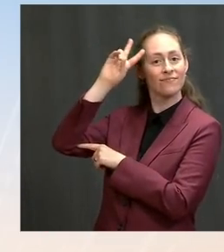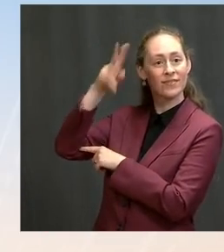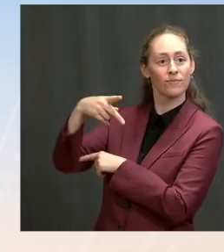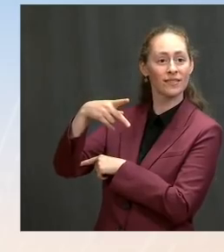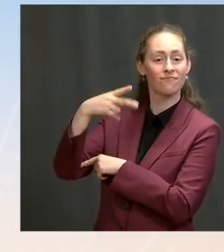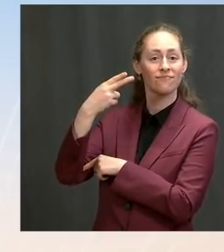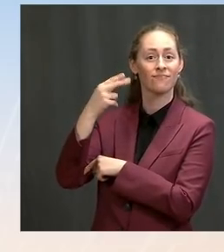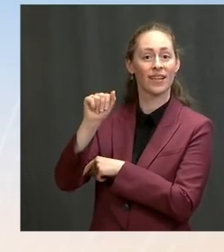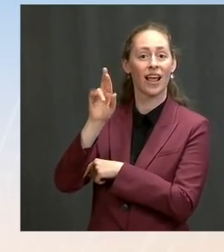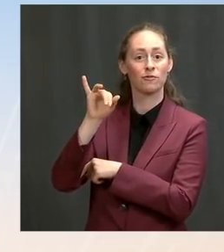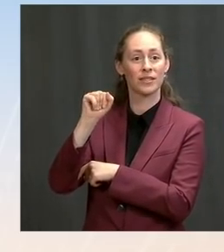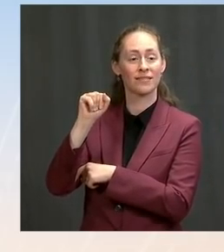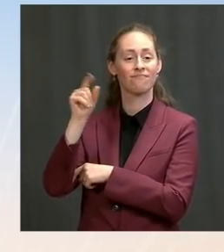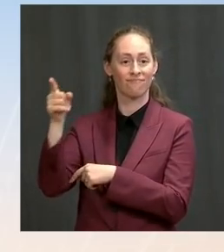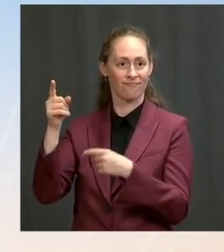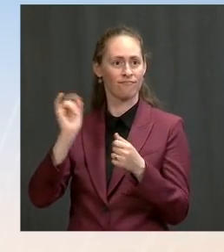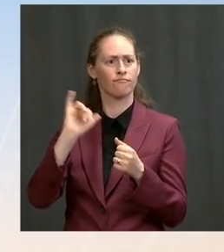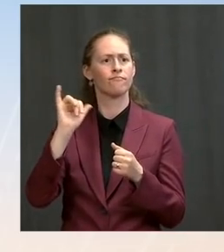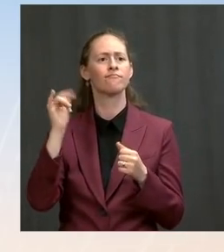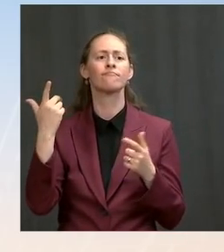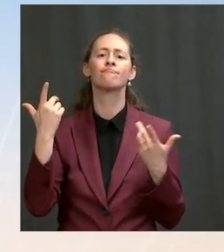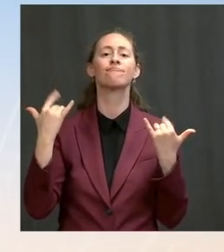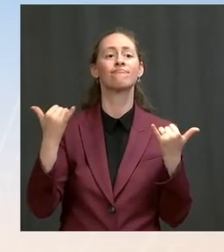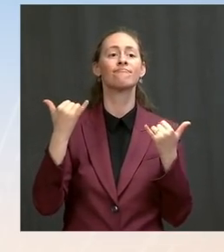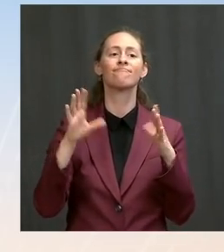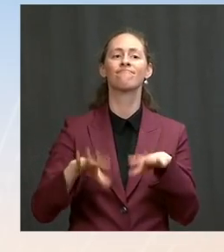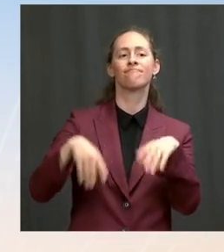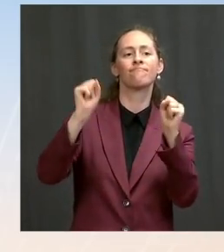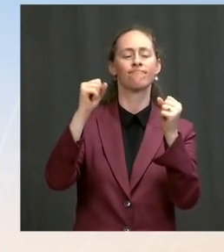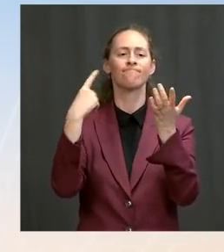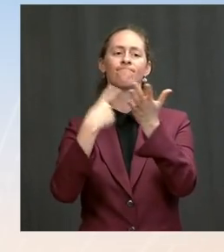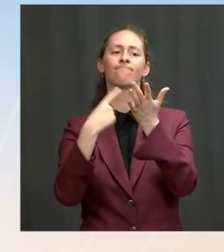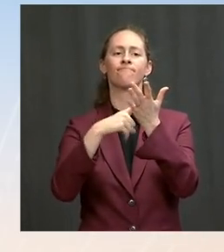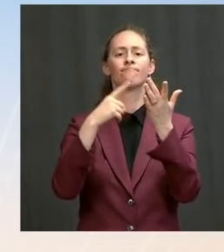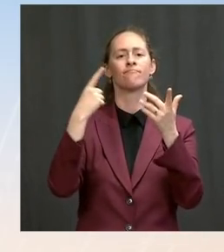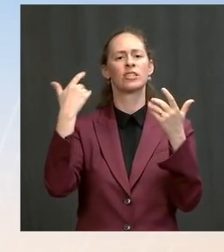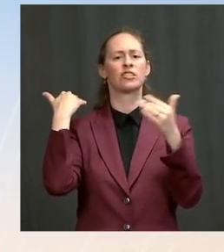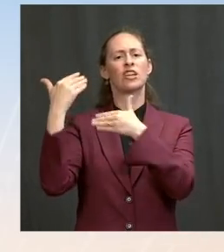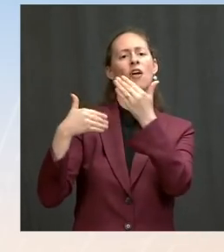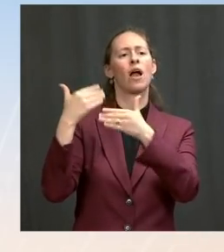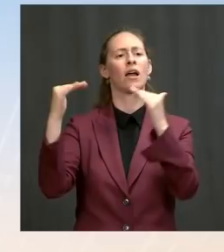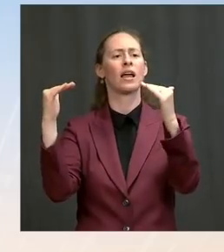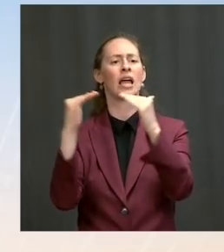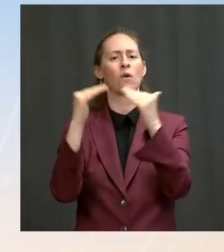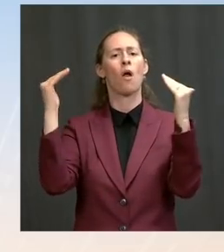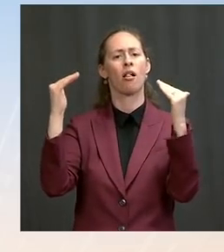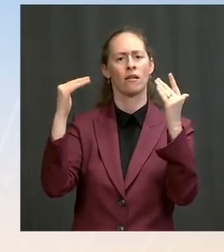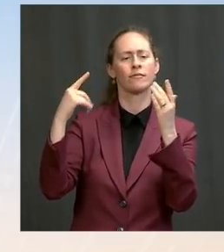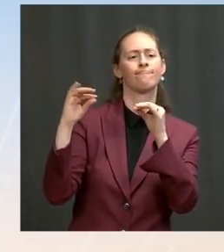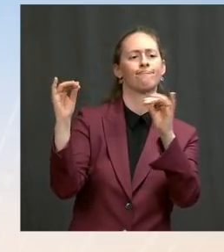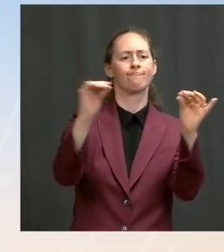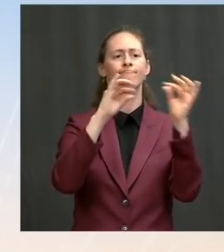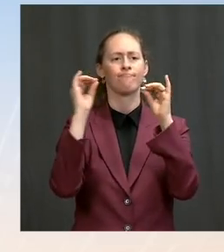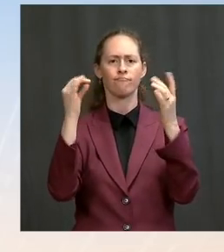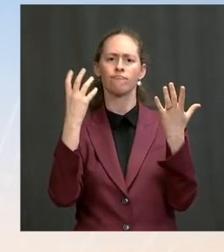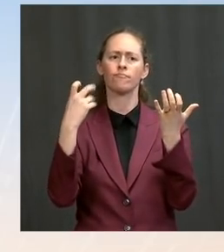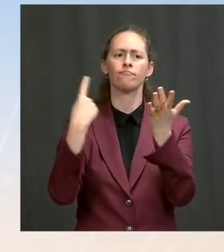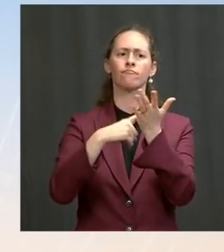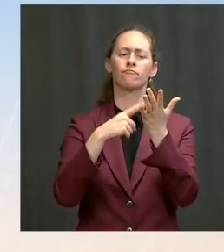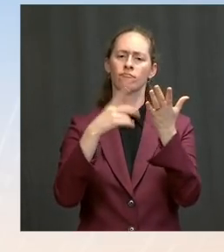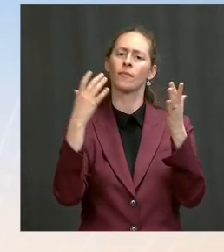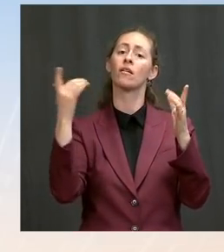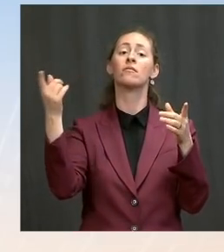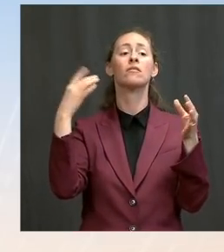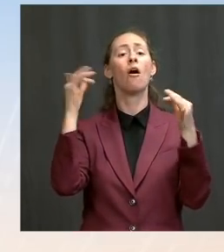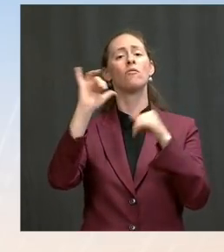U.S. delegation to the Generation Equality Forum in Paris and provided live virtual opening remarks. She restated the United States'